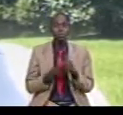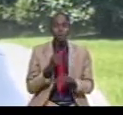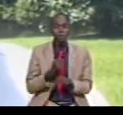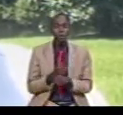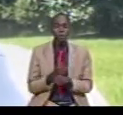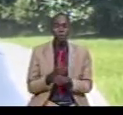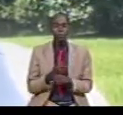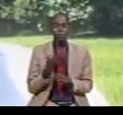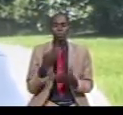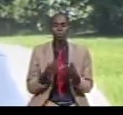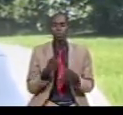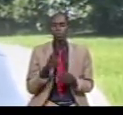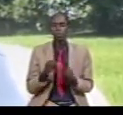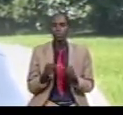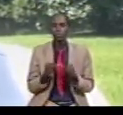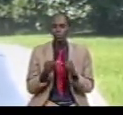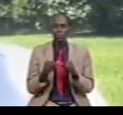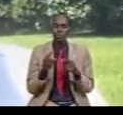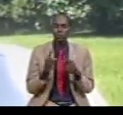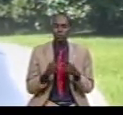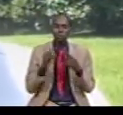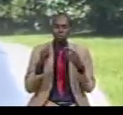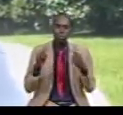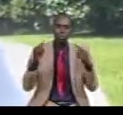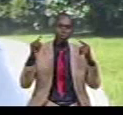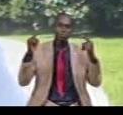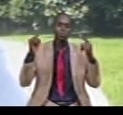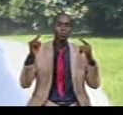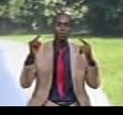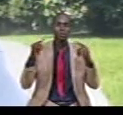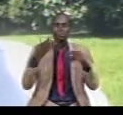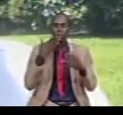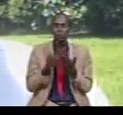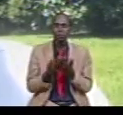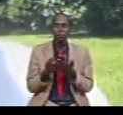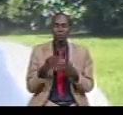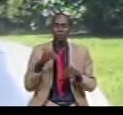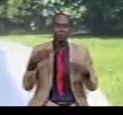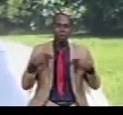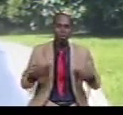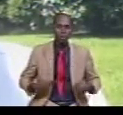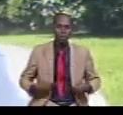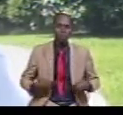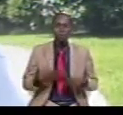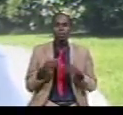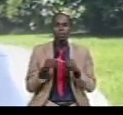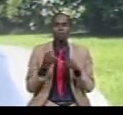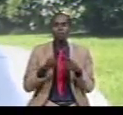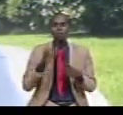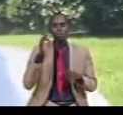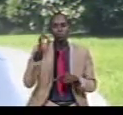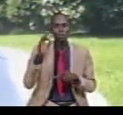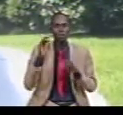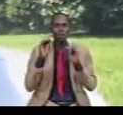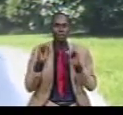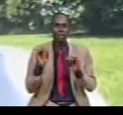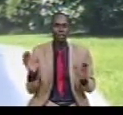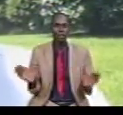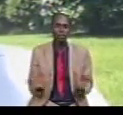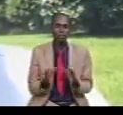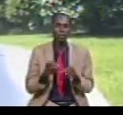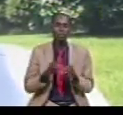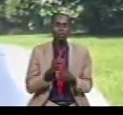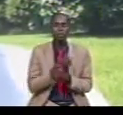continue to prosper, to be in good health, and continue to preach and teach and encourage and